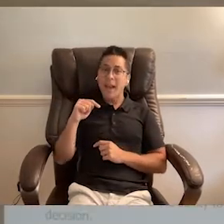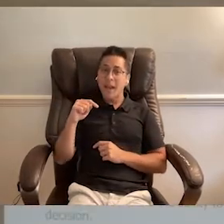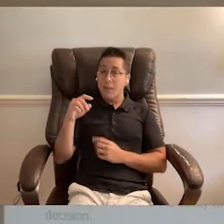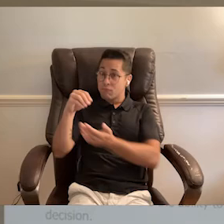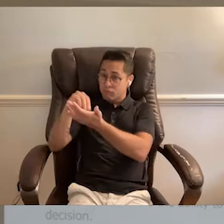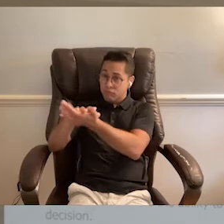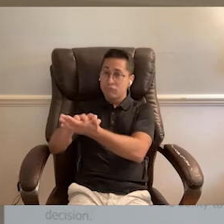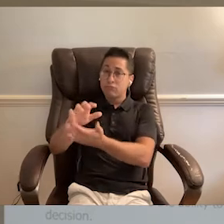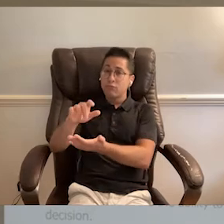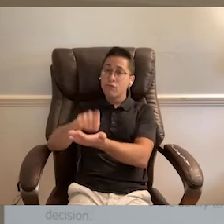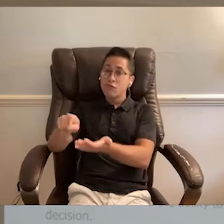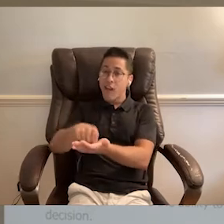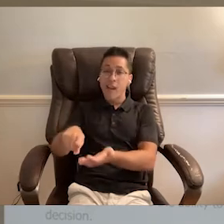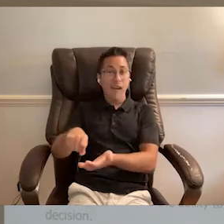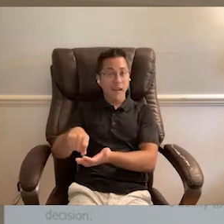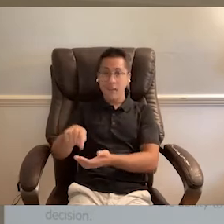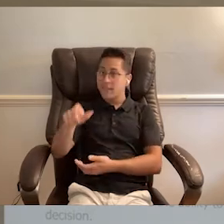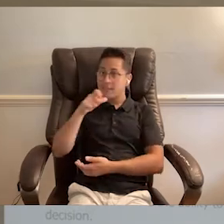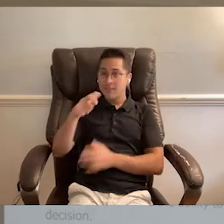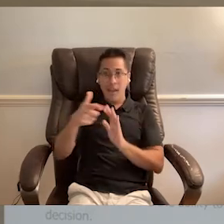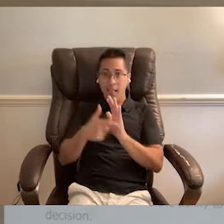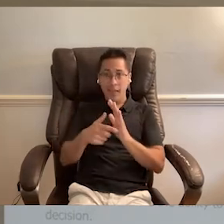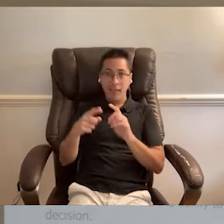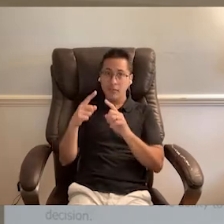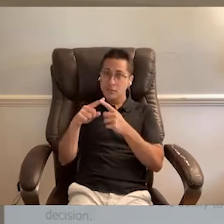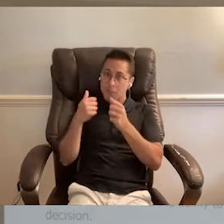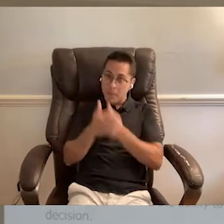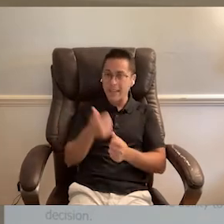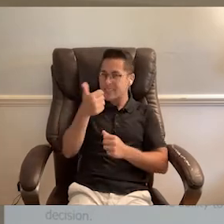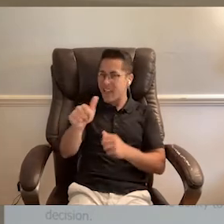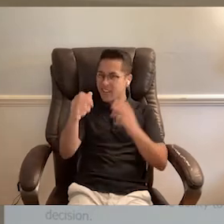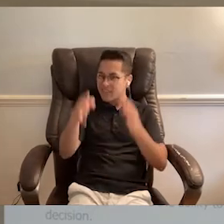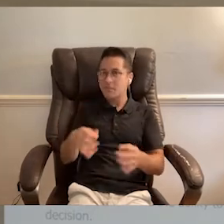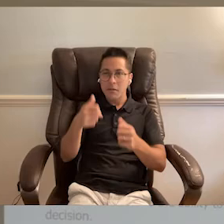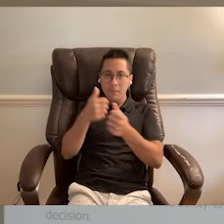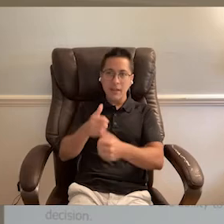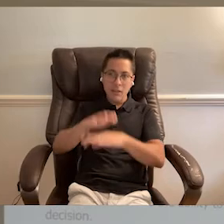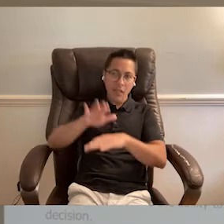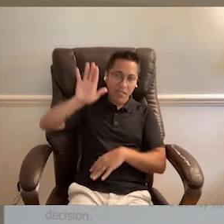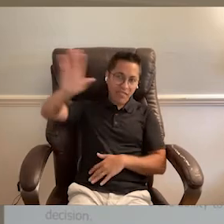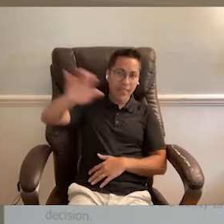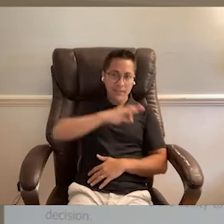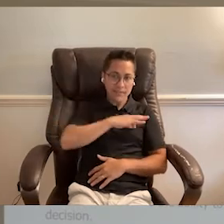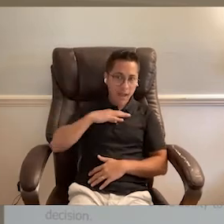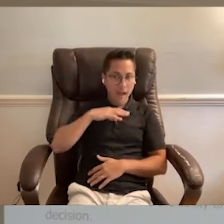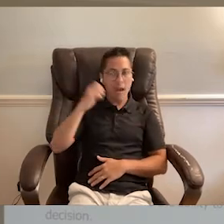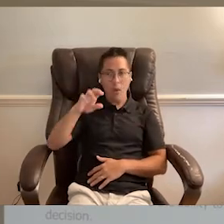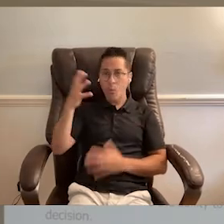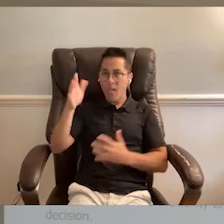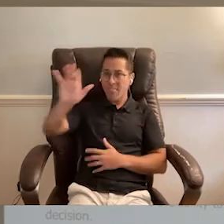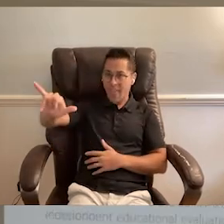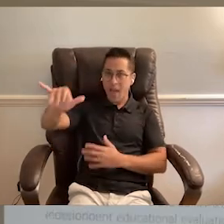is not legal to base any decisions based on their staff or what that school has.